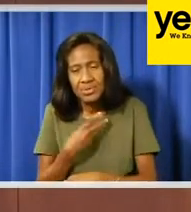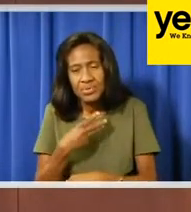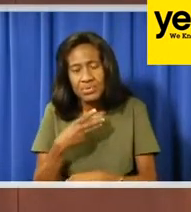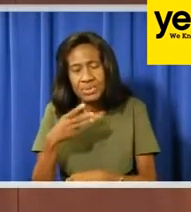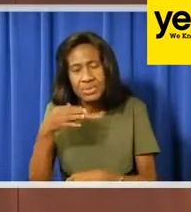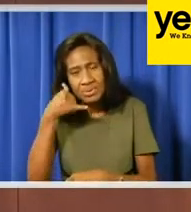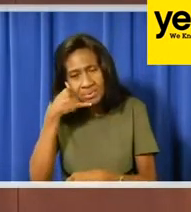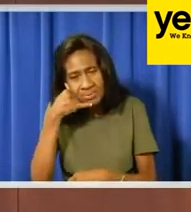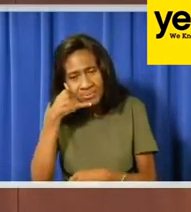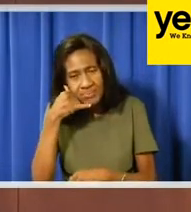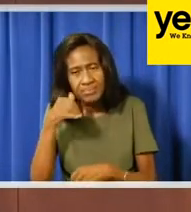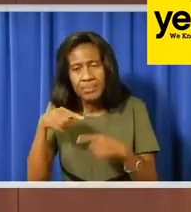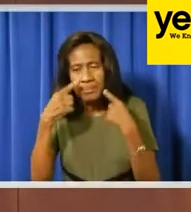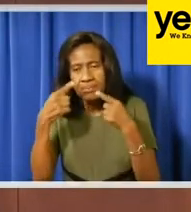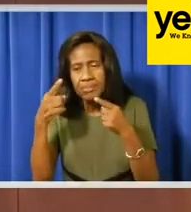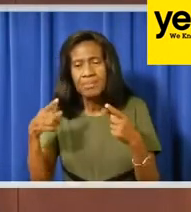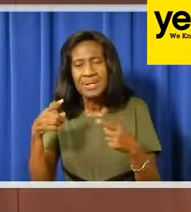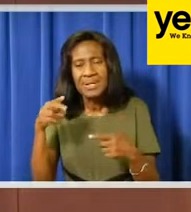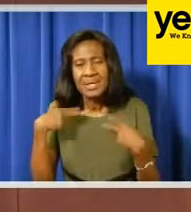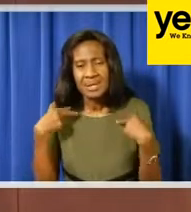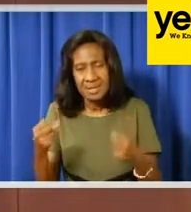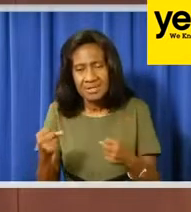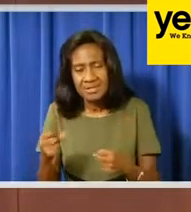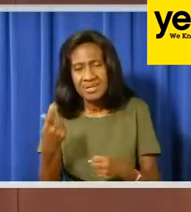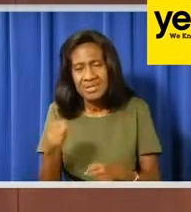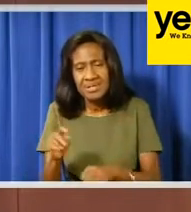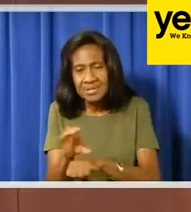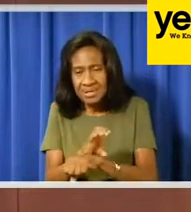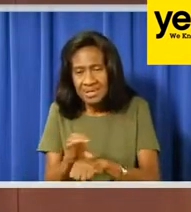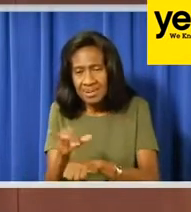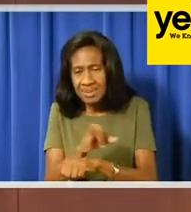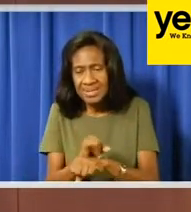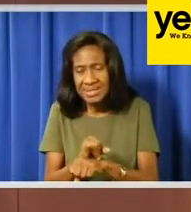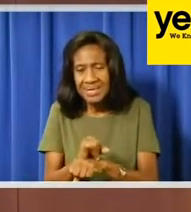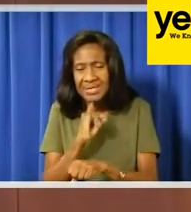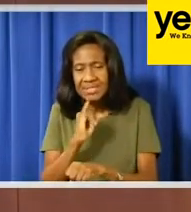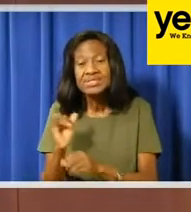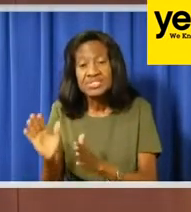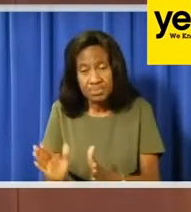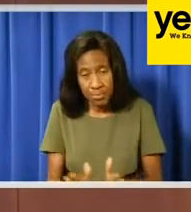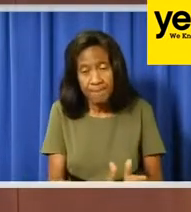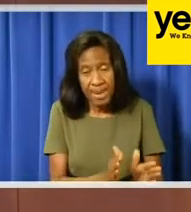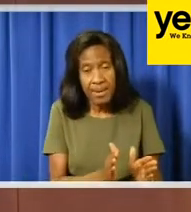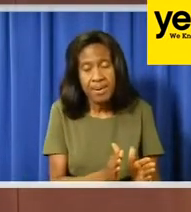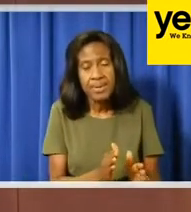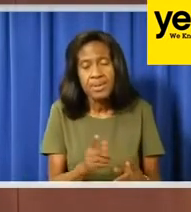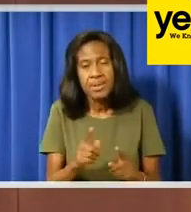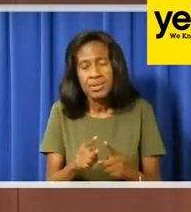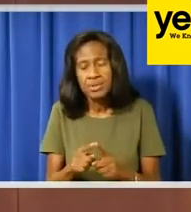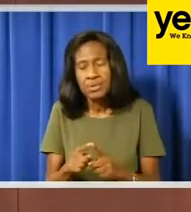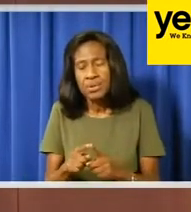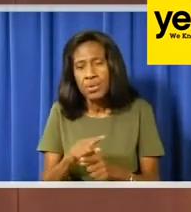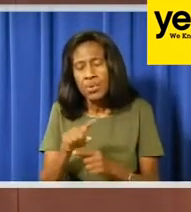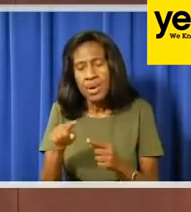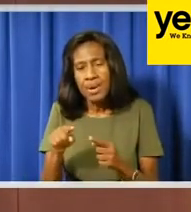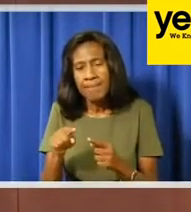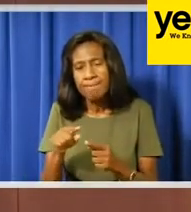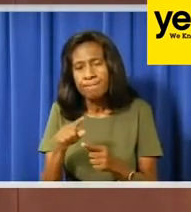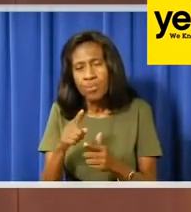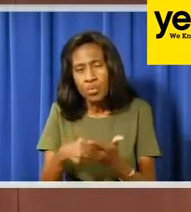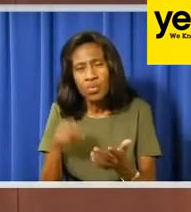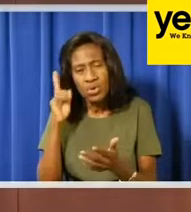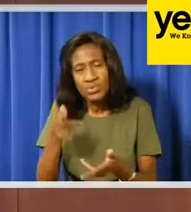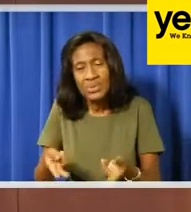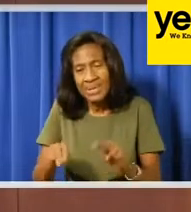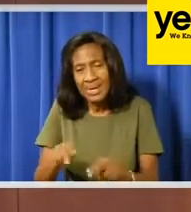that. So the island is prepared to face an increased number of cases in the Cayman Island once we open the border. That's what